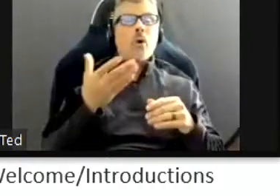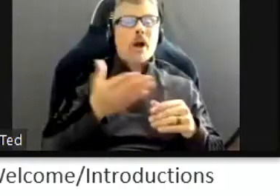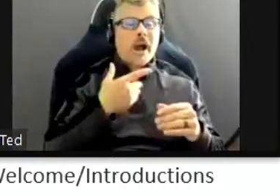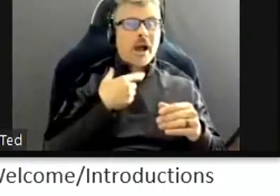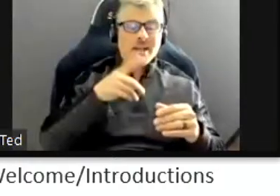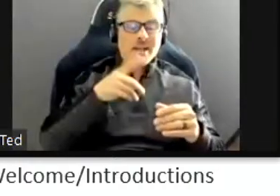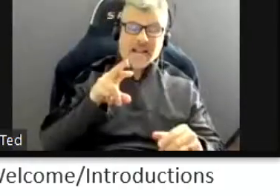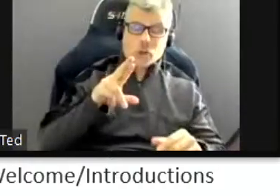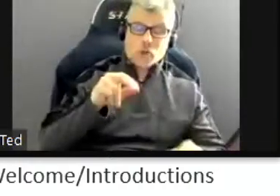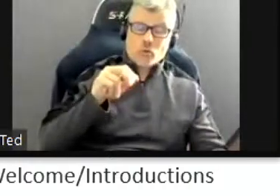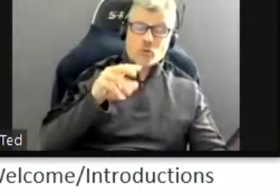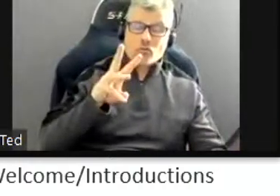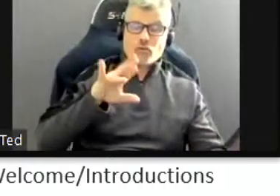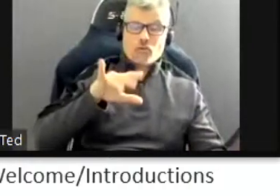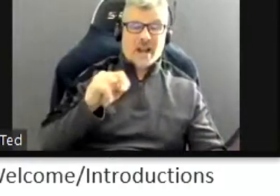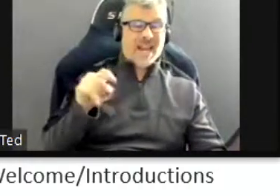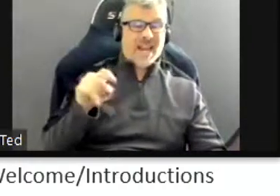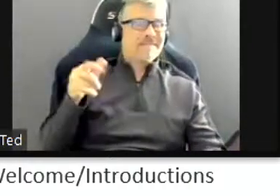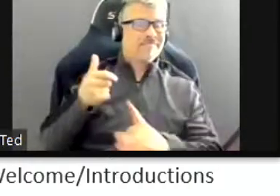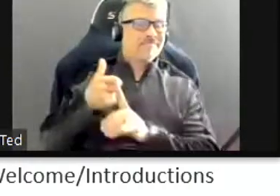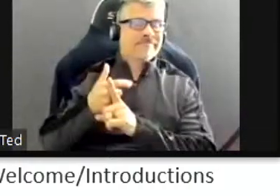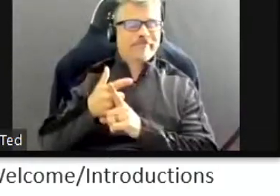Unfortunately, Dr. Wright had an unexpected